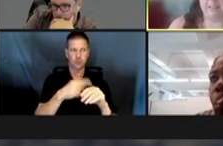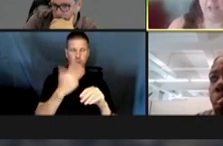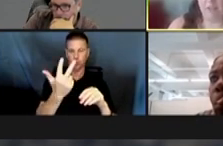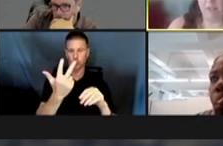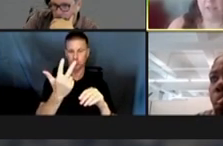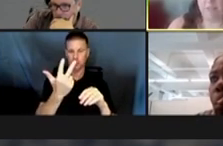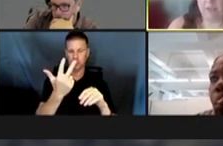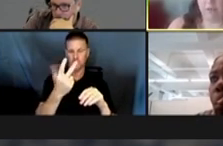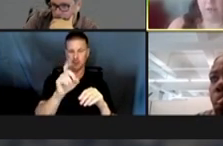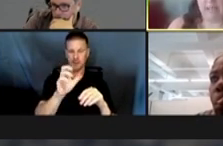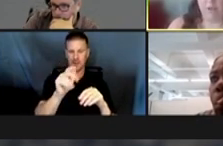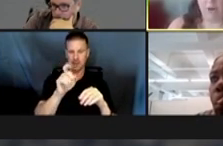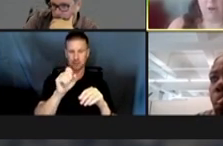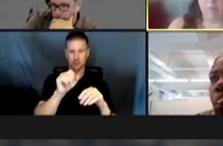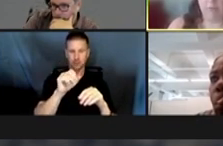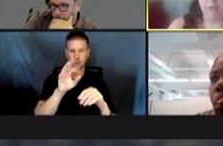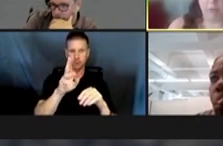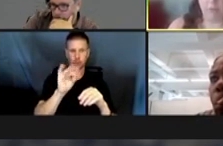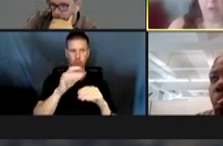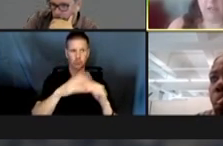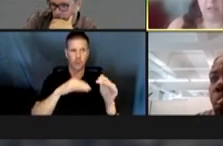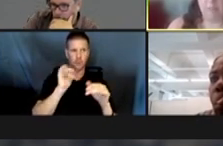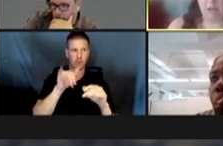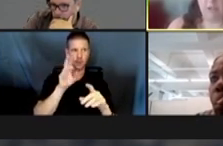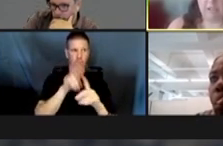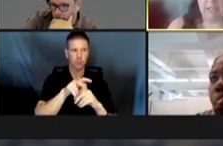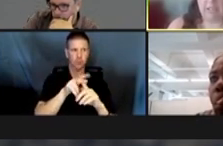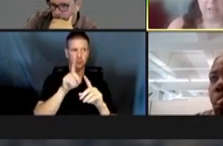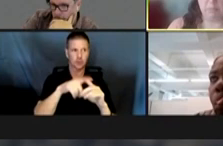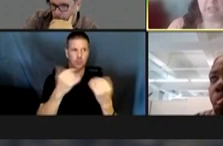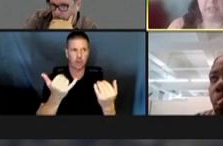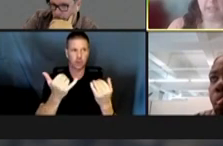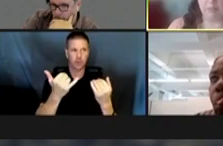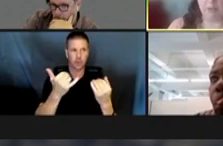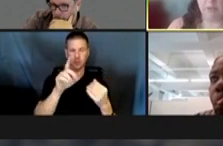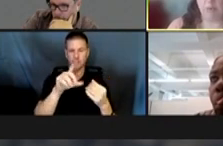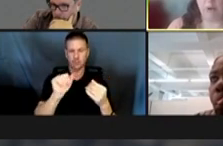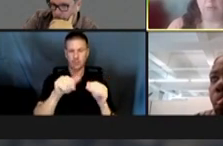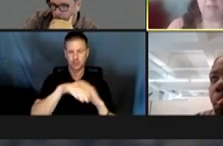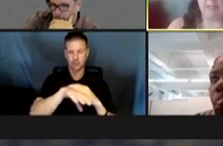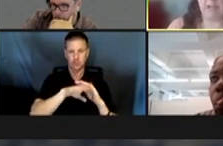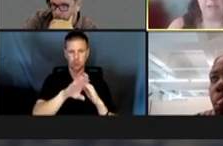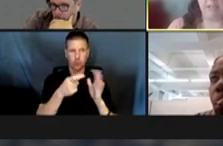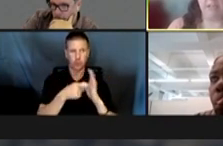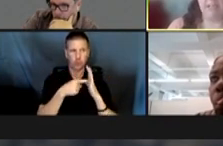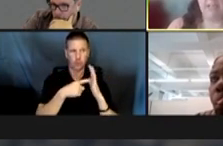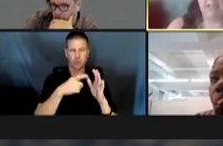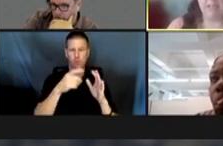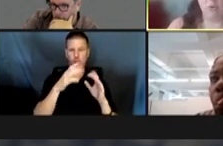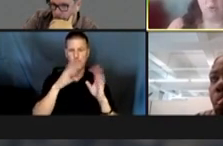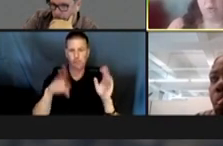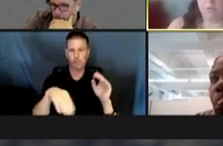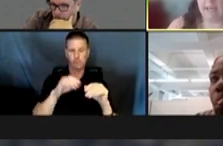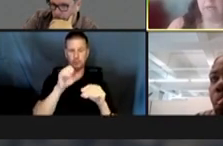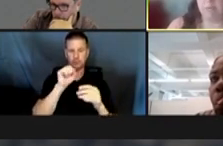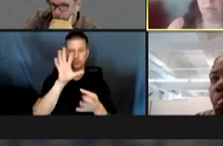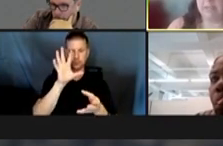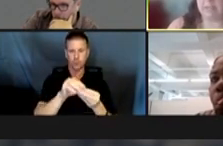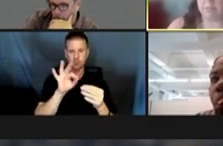3 decades of units built that are applicable to modern day disability accessibility requirements in housing is a total